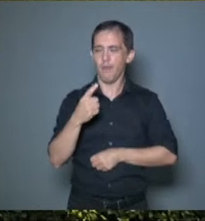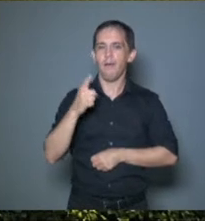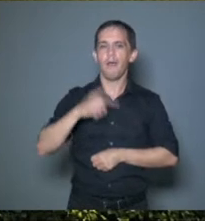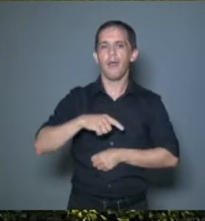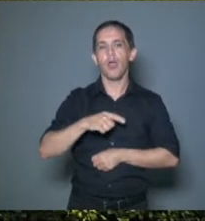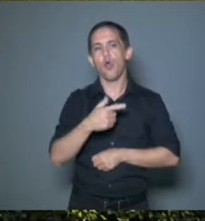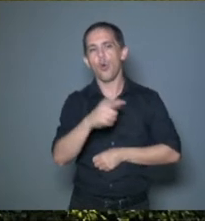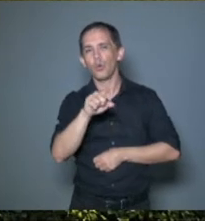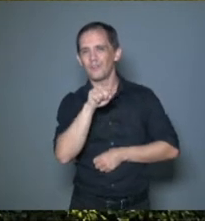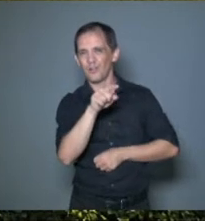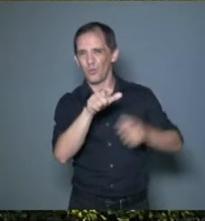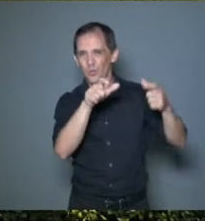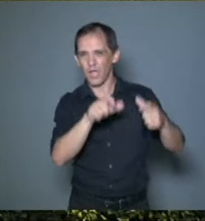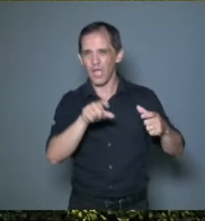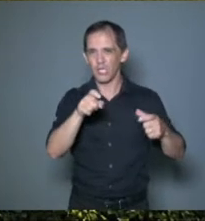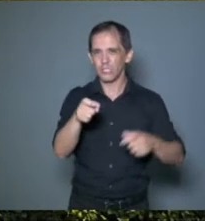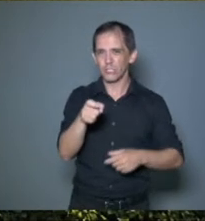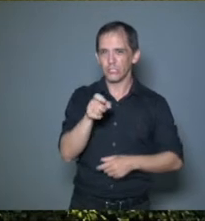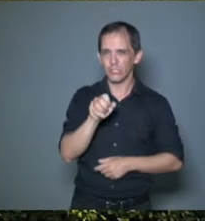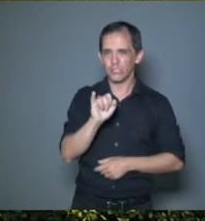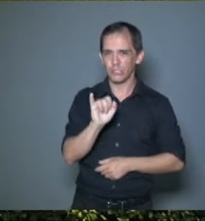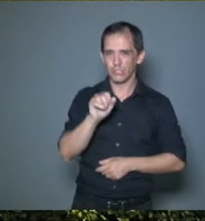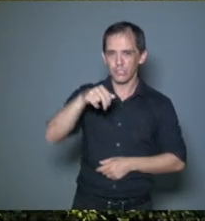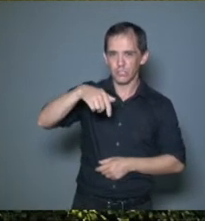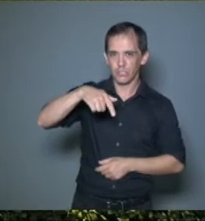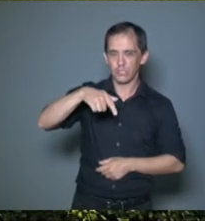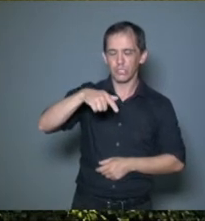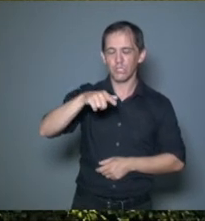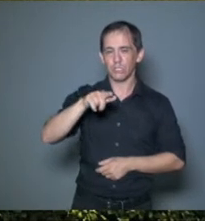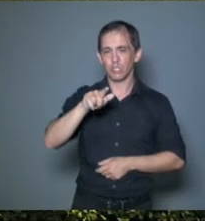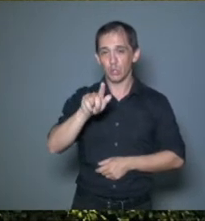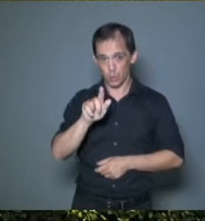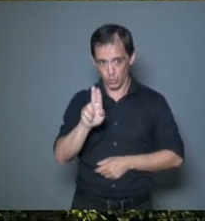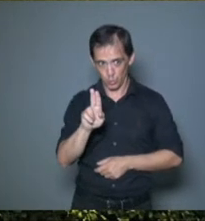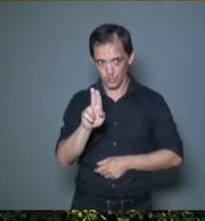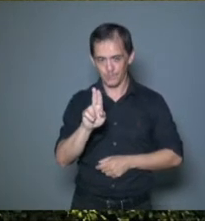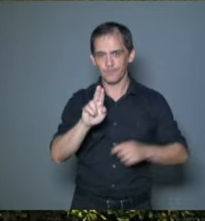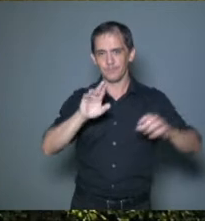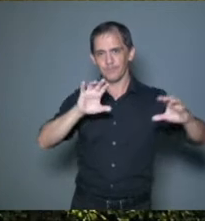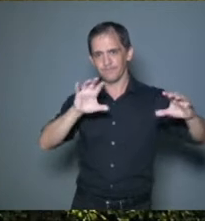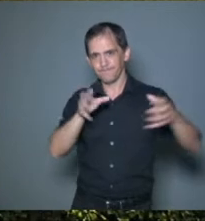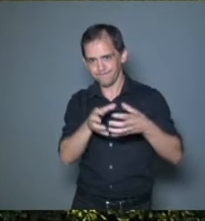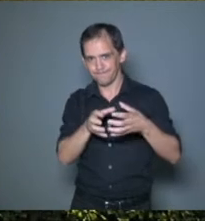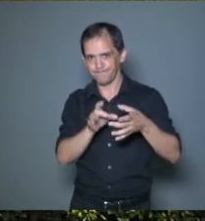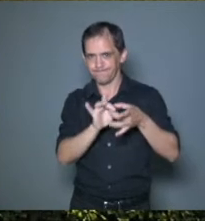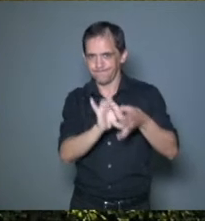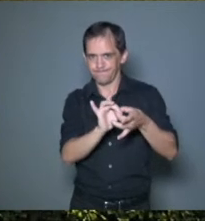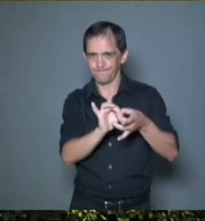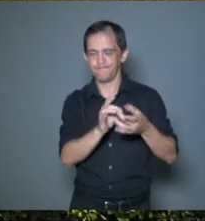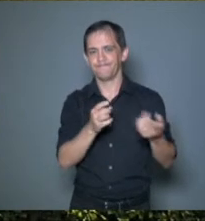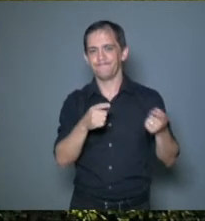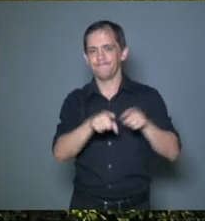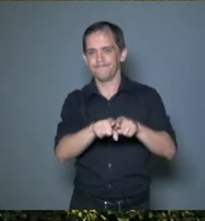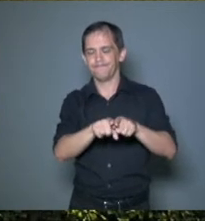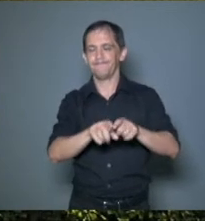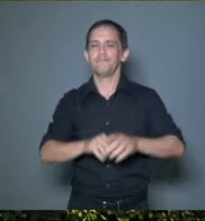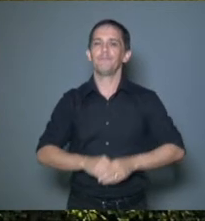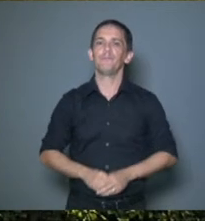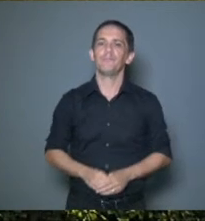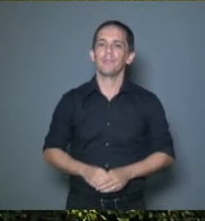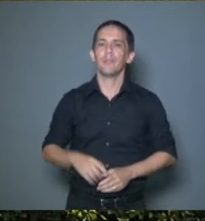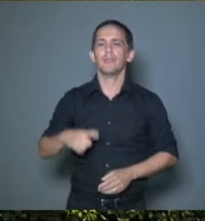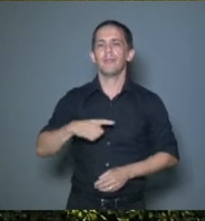was the acquisition of Agricola Xingu, a partnership we have with Mitsui.